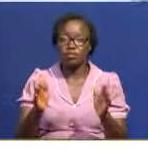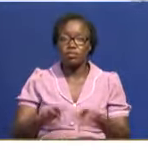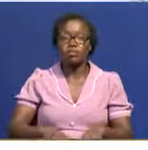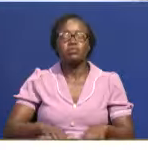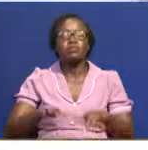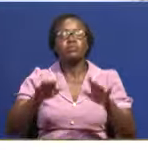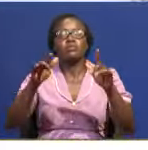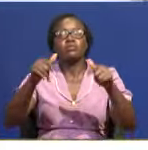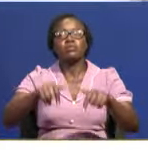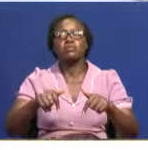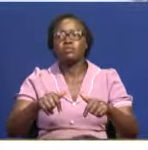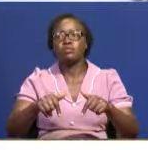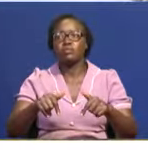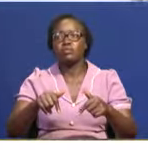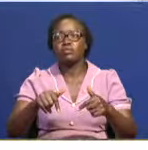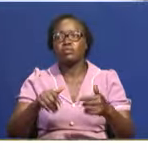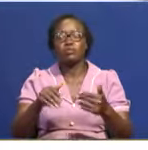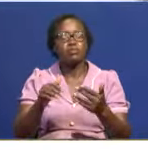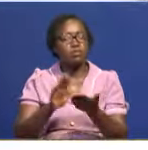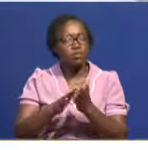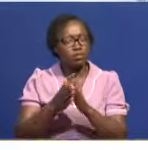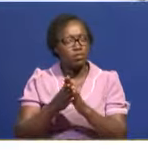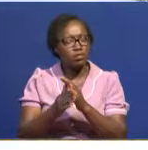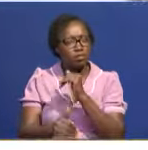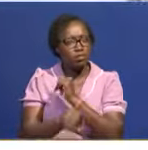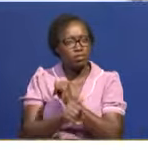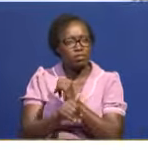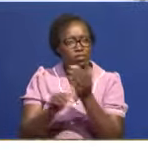today are becoming more vicious and more dangerous